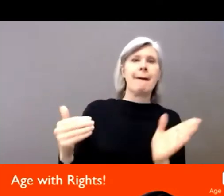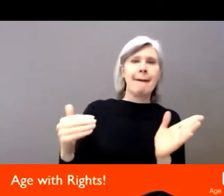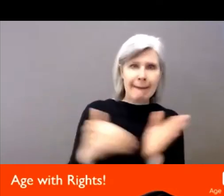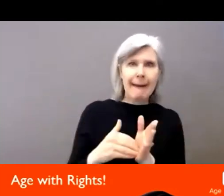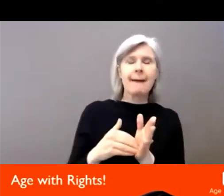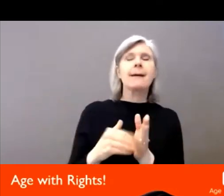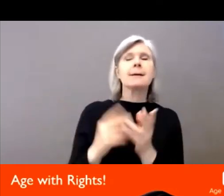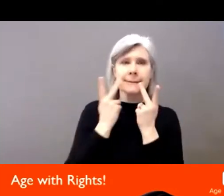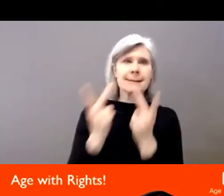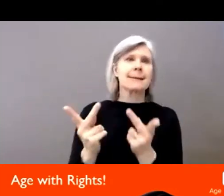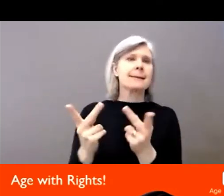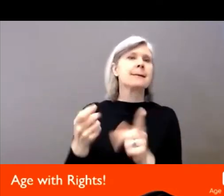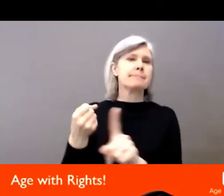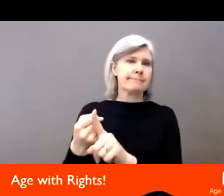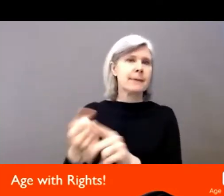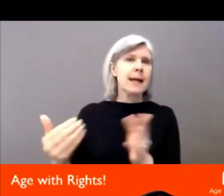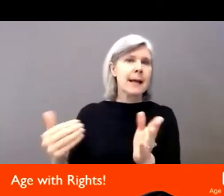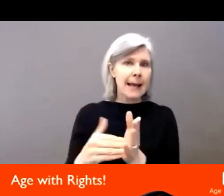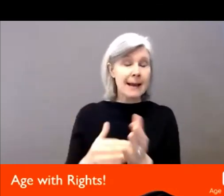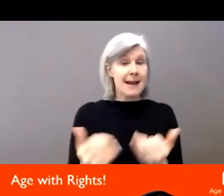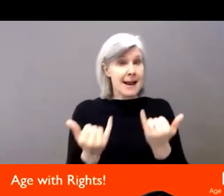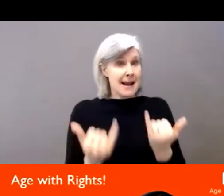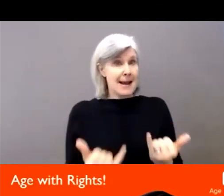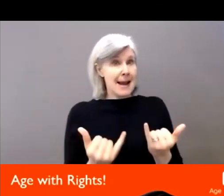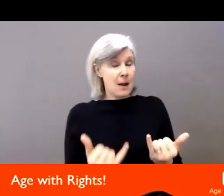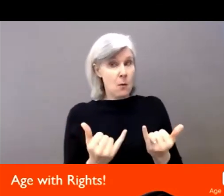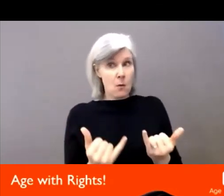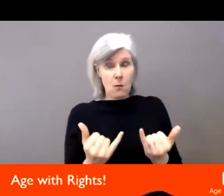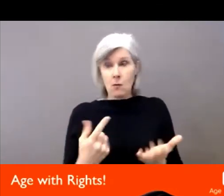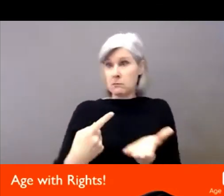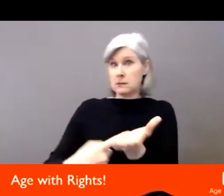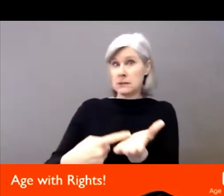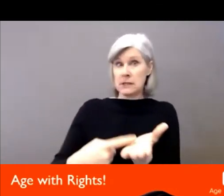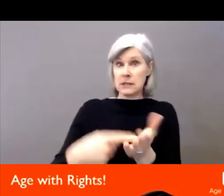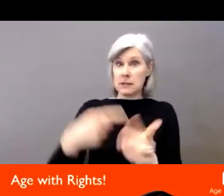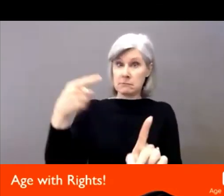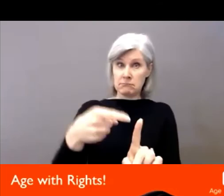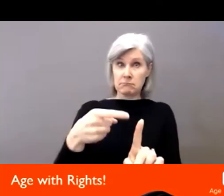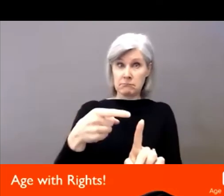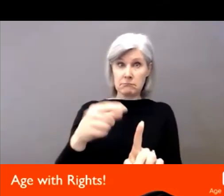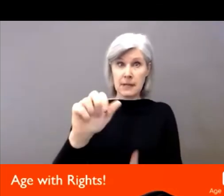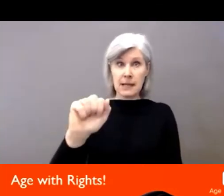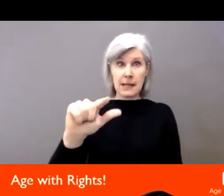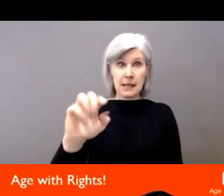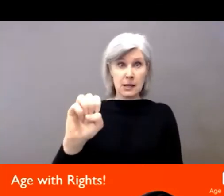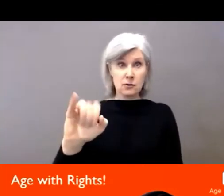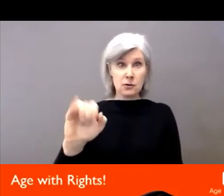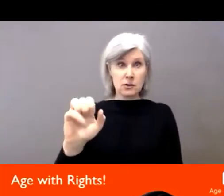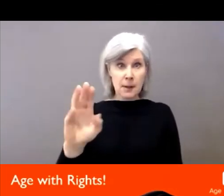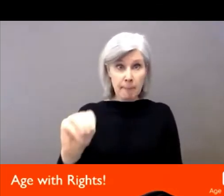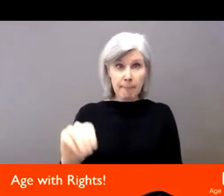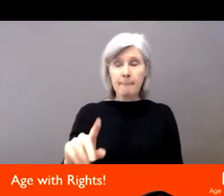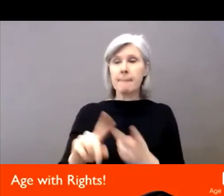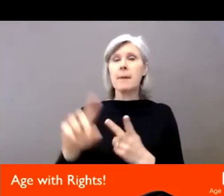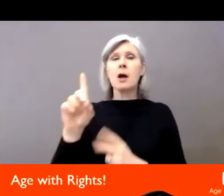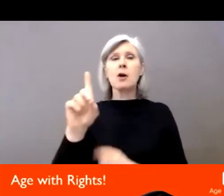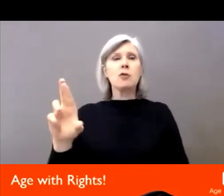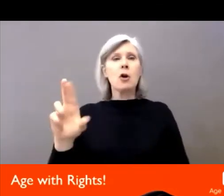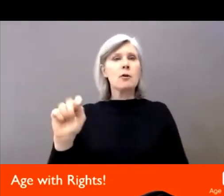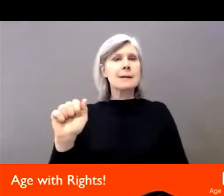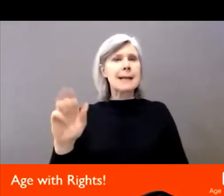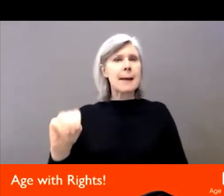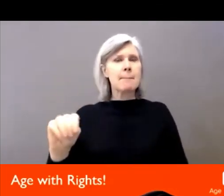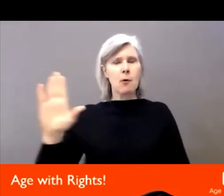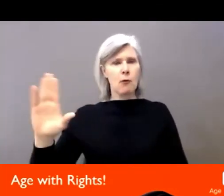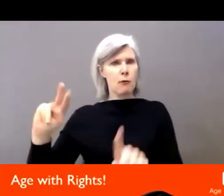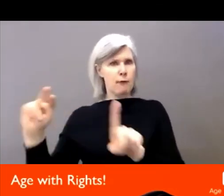on ageism and the words of Dr. Tam, you might want to ask yourself the following questions. Why weren't we